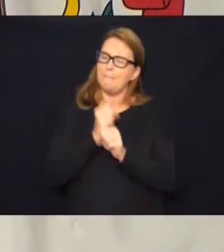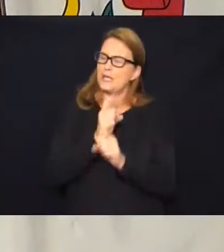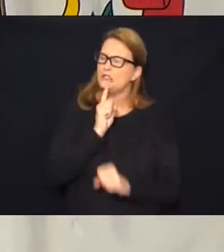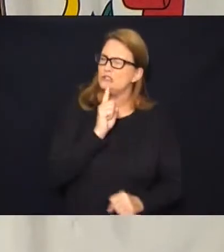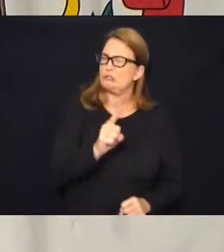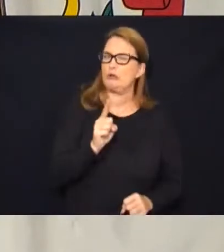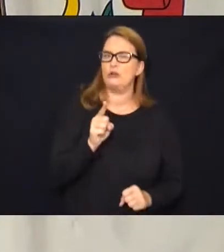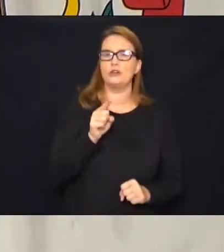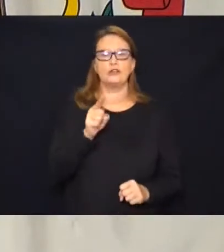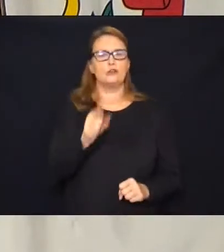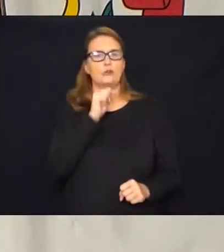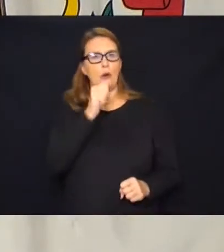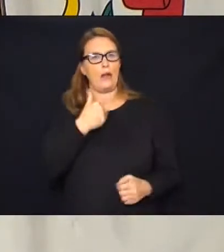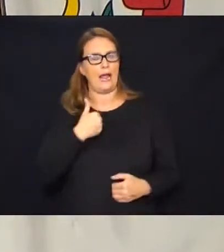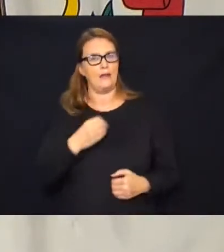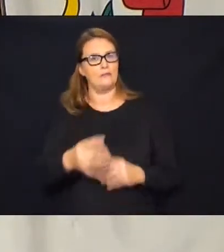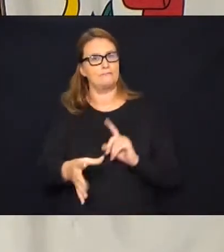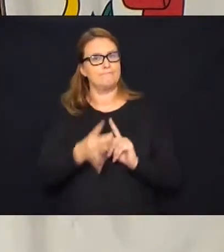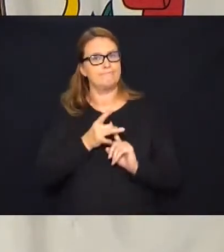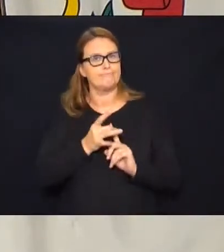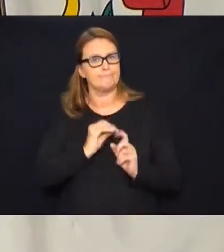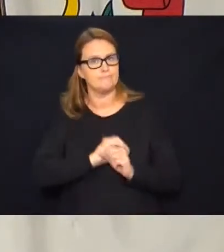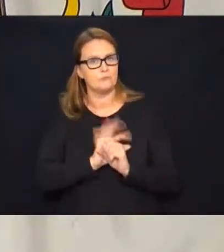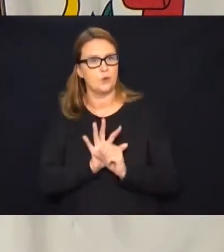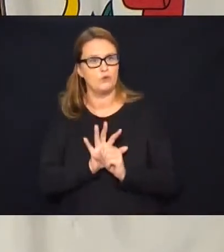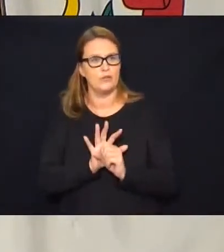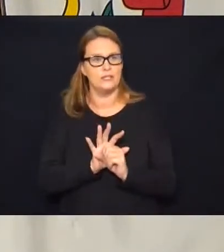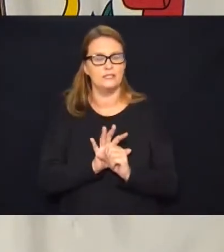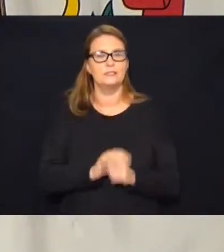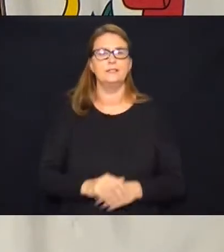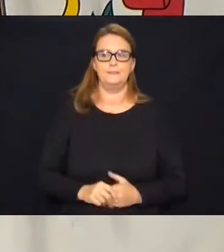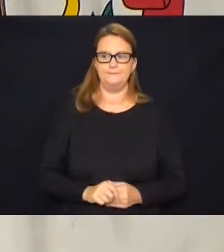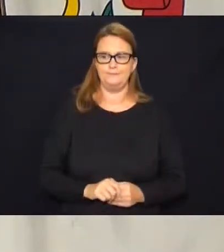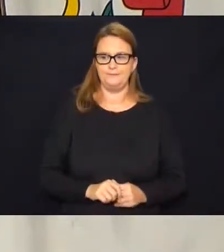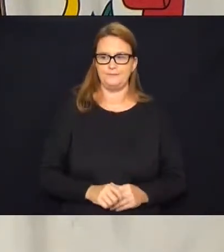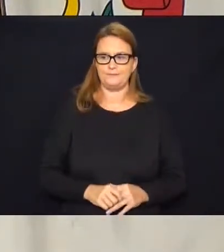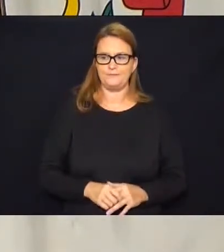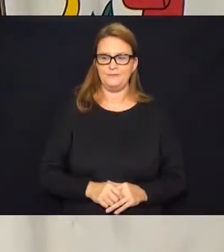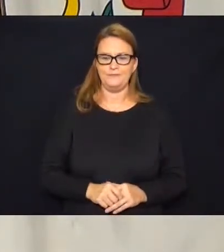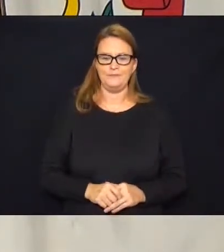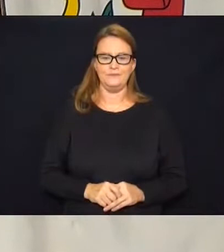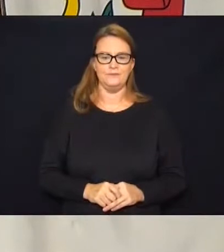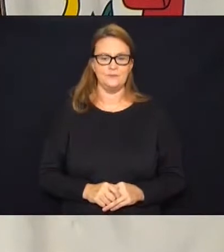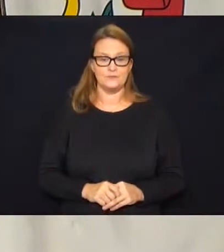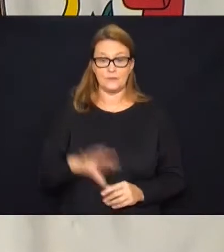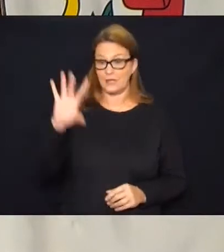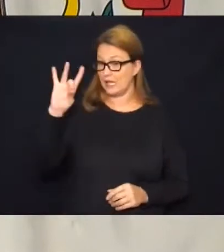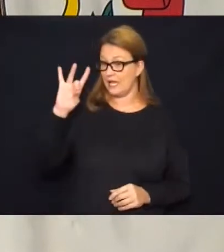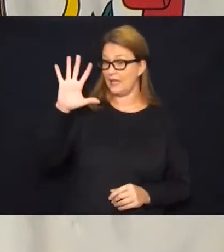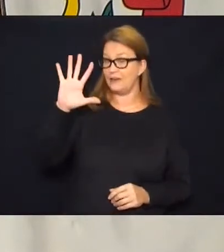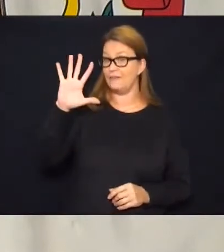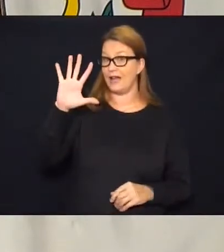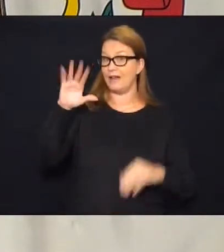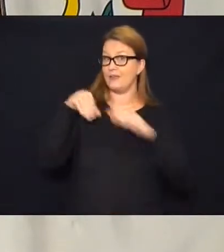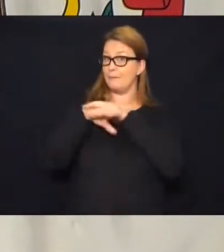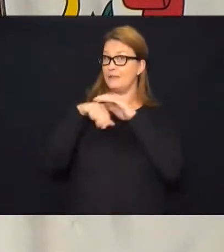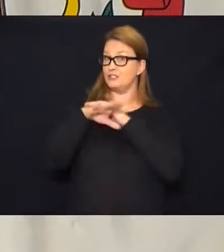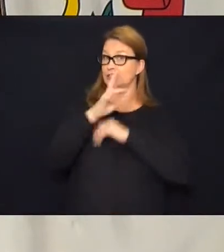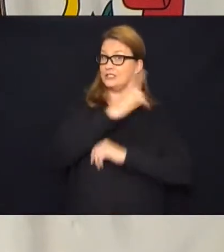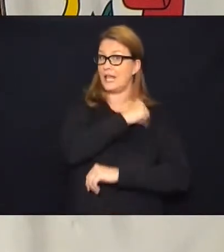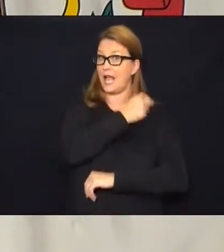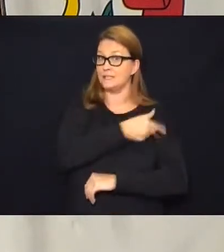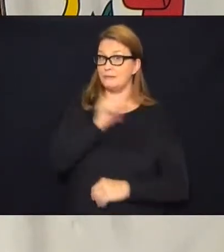any symptoms, any concerns whatsoever, go get tested. We had 85 admissions into the